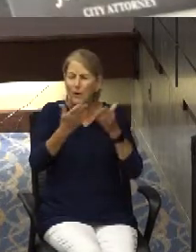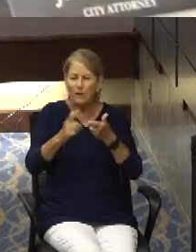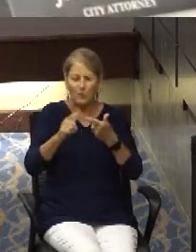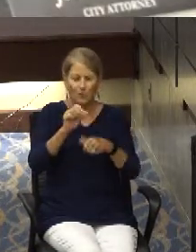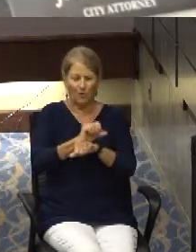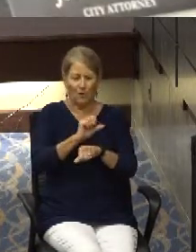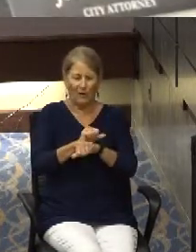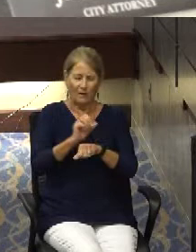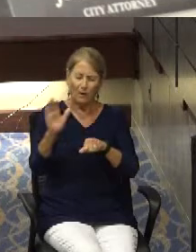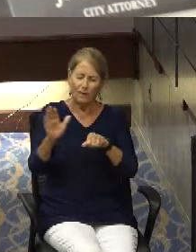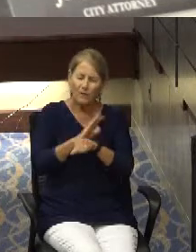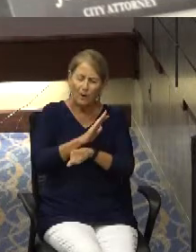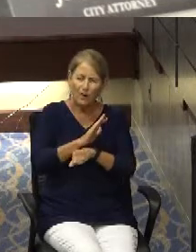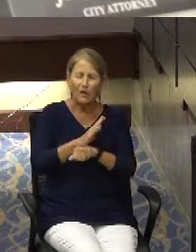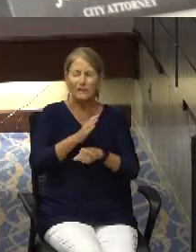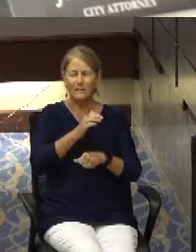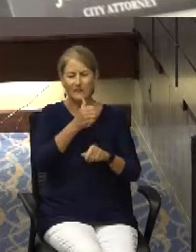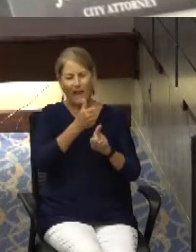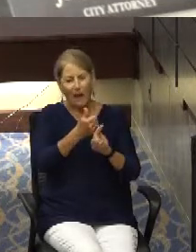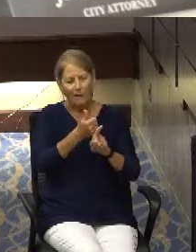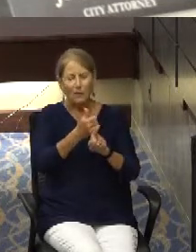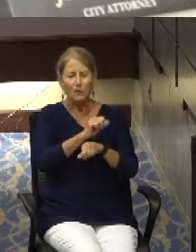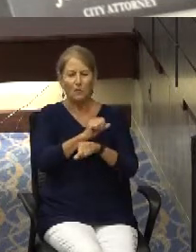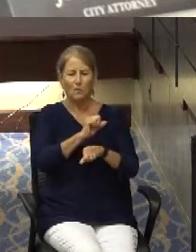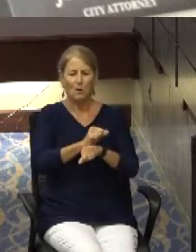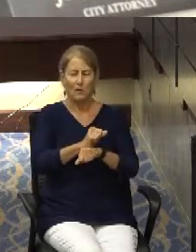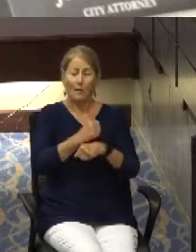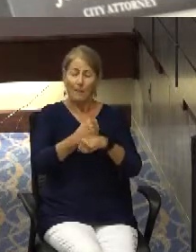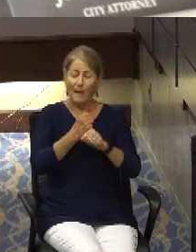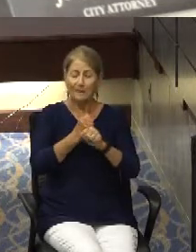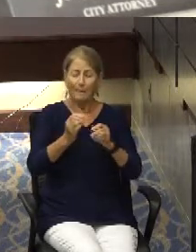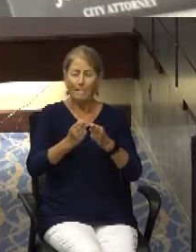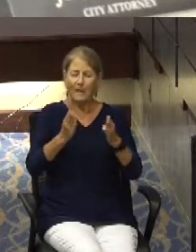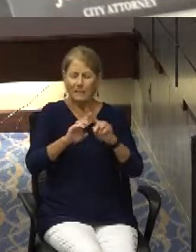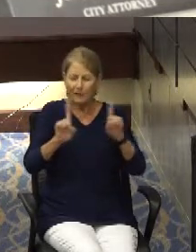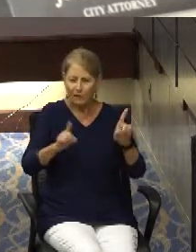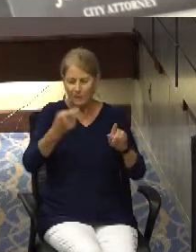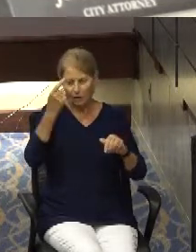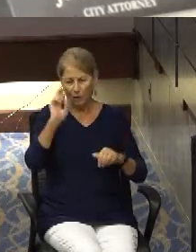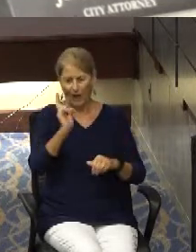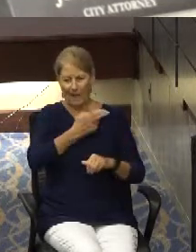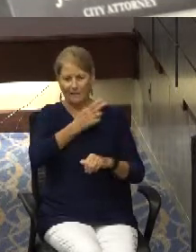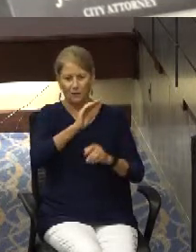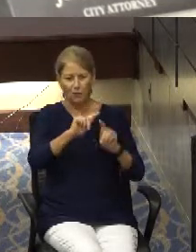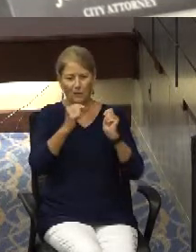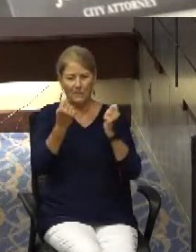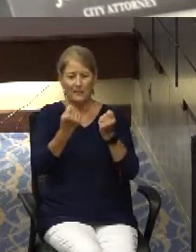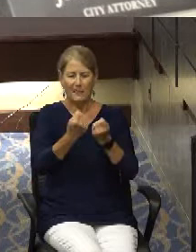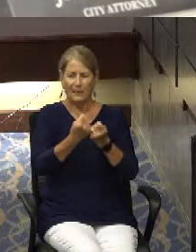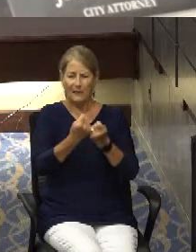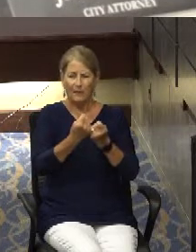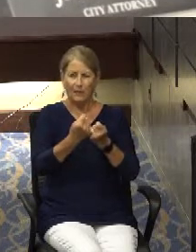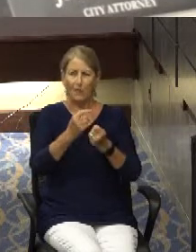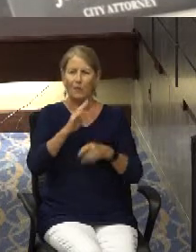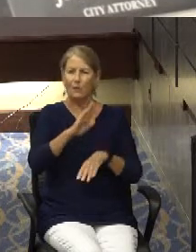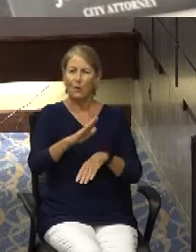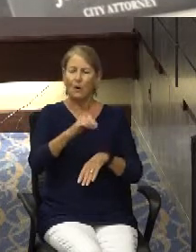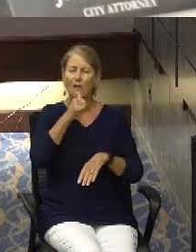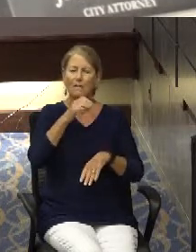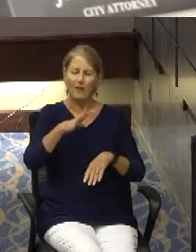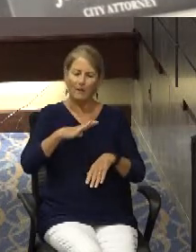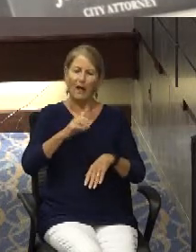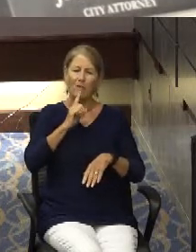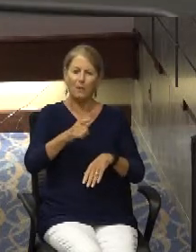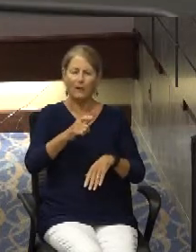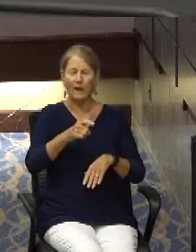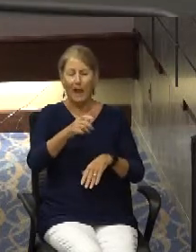that I think makes a big difference for us and for your team. And you are a female leader that I really admire and look up to